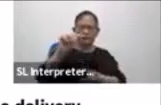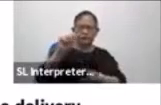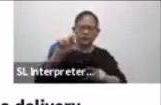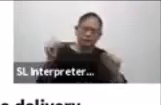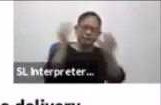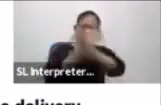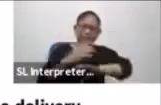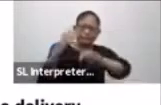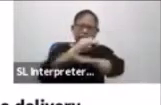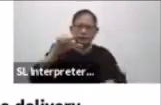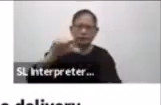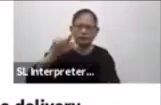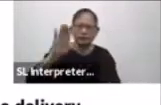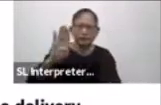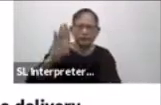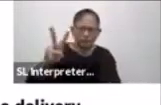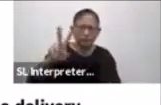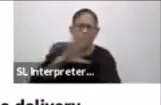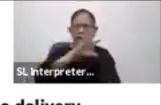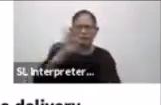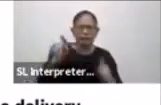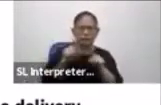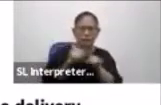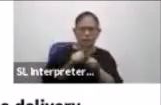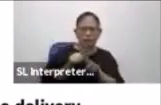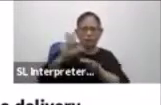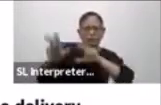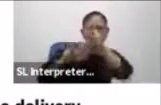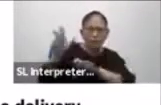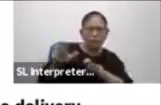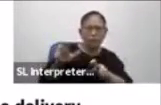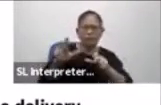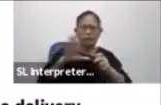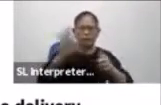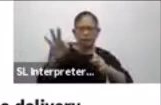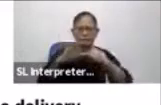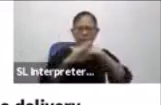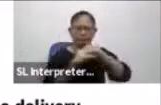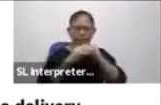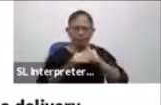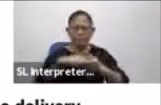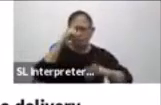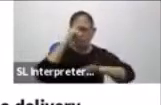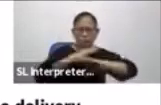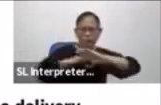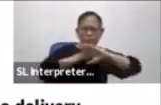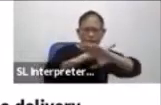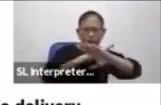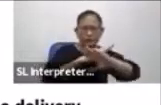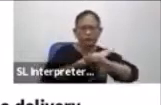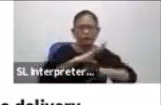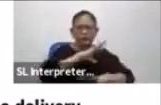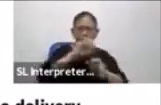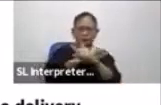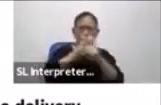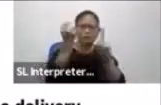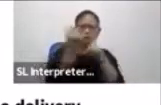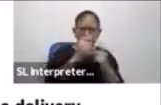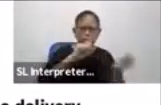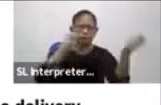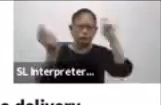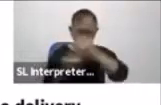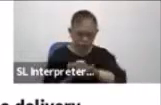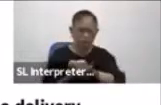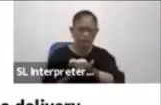mentioned earlier, that the investment in adapting evidence-based approaches to GBV prevention and social norm change in COVID-19 context